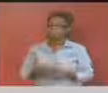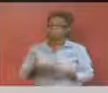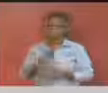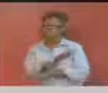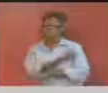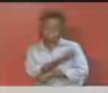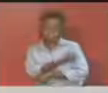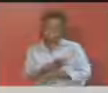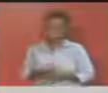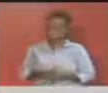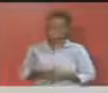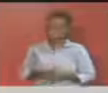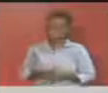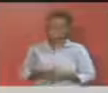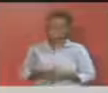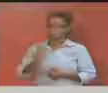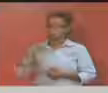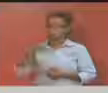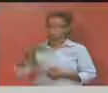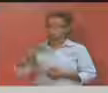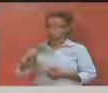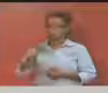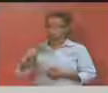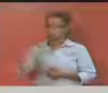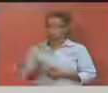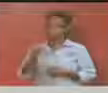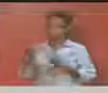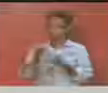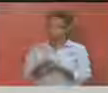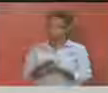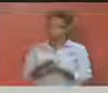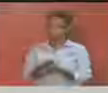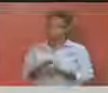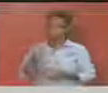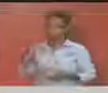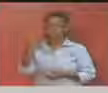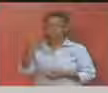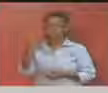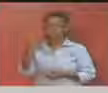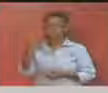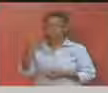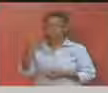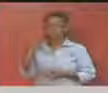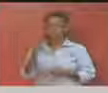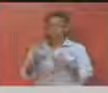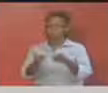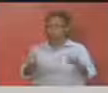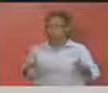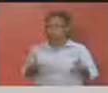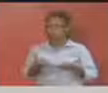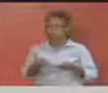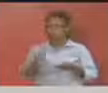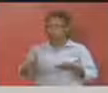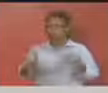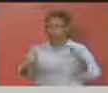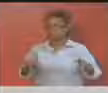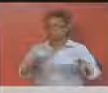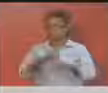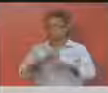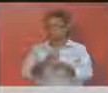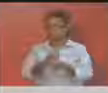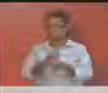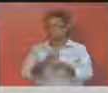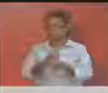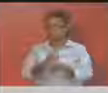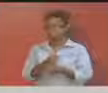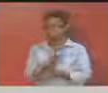WHO has only approved 2 sites under the COVAX facility for the Astrazeneca